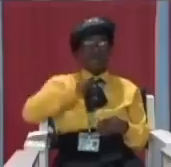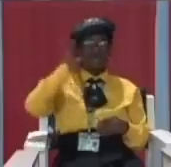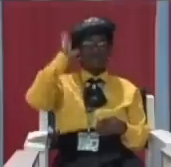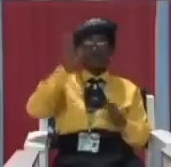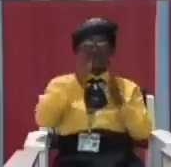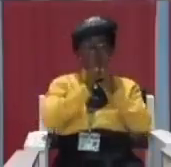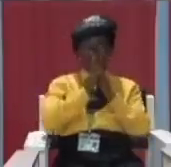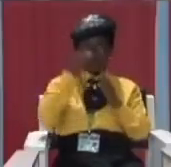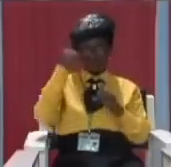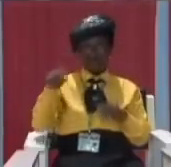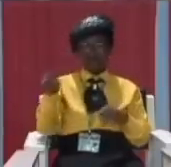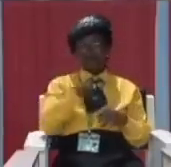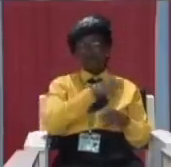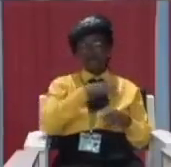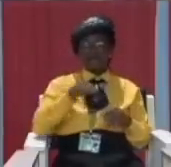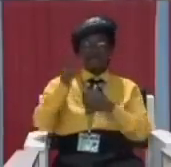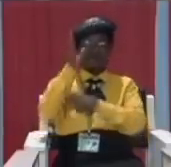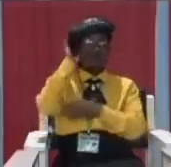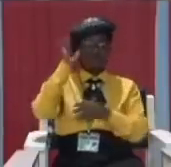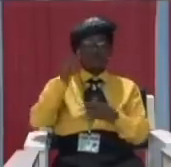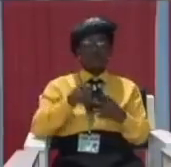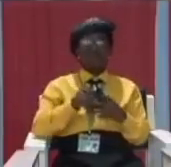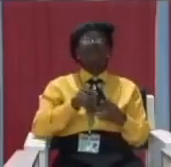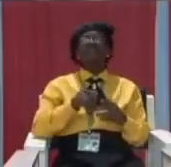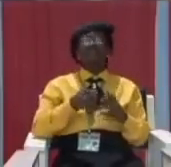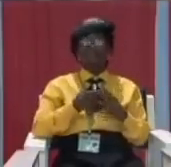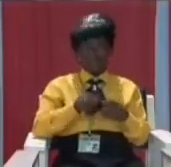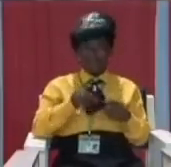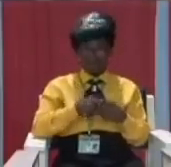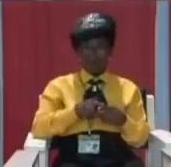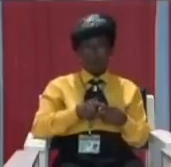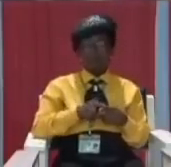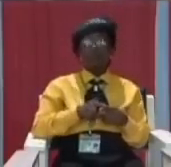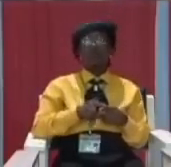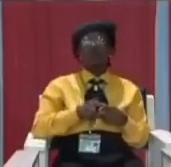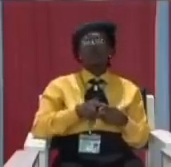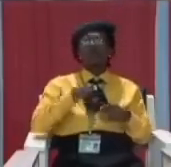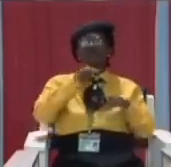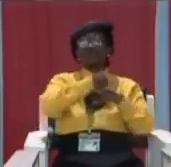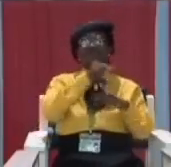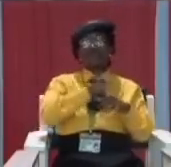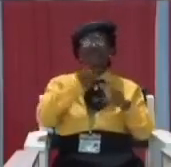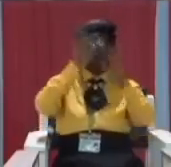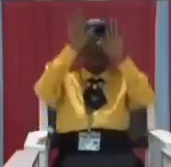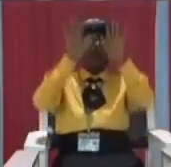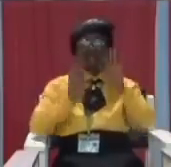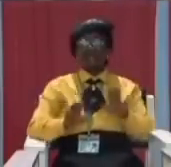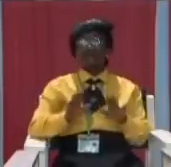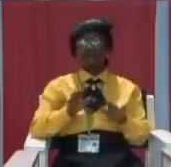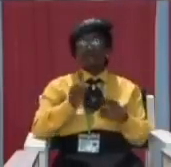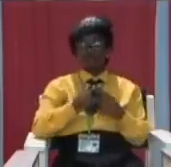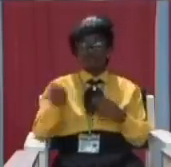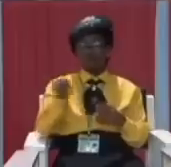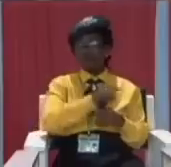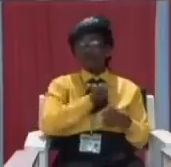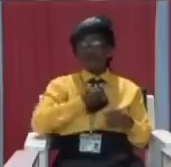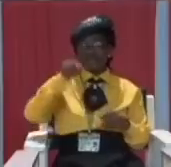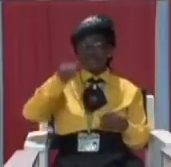your way. Now, so I'm going to need your names, your address, and your prayer